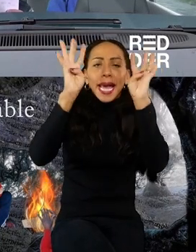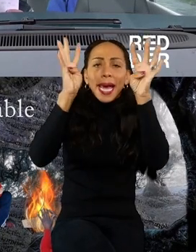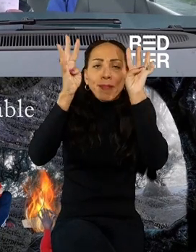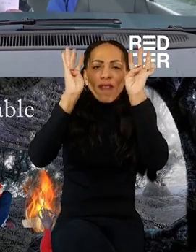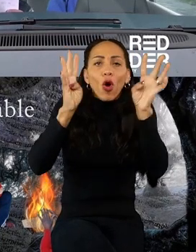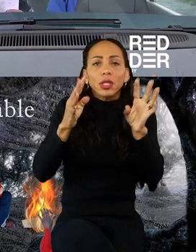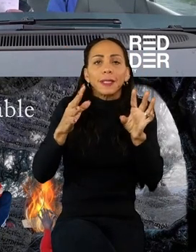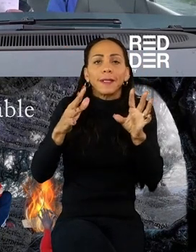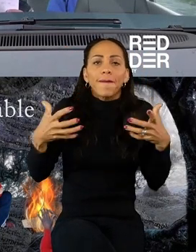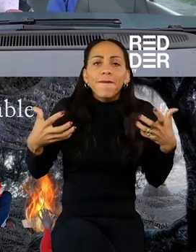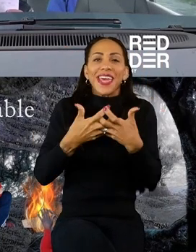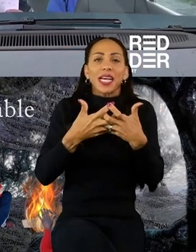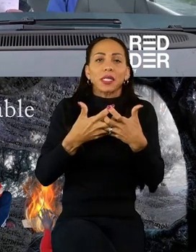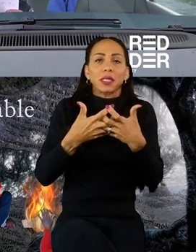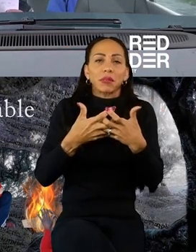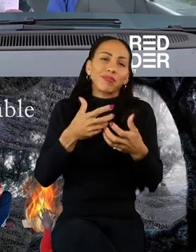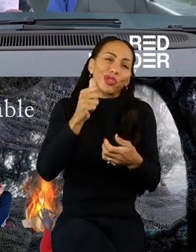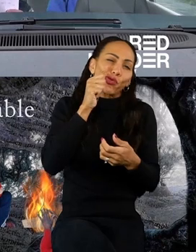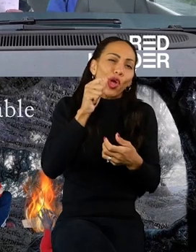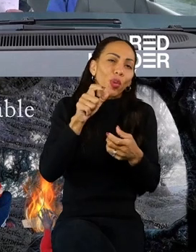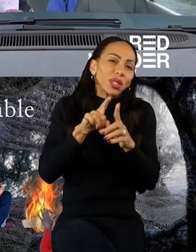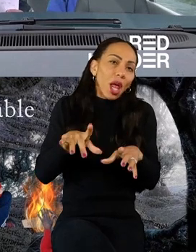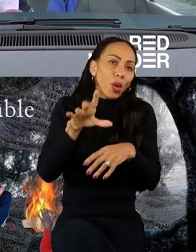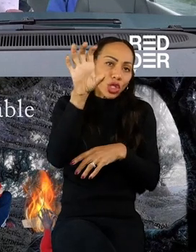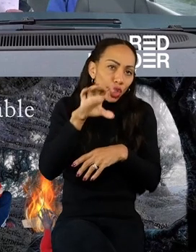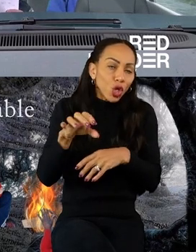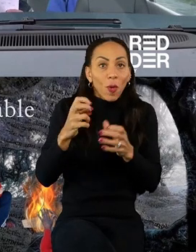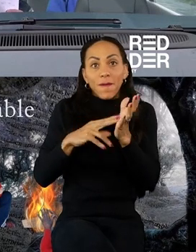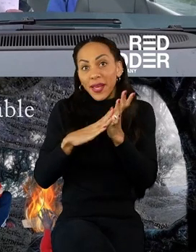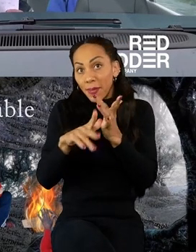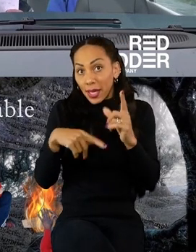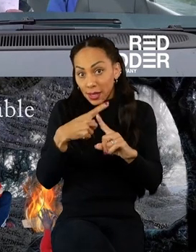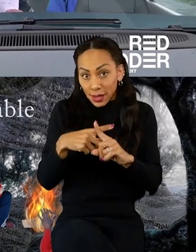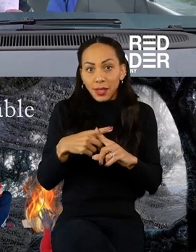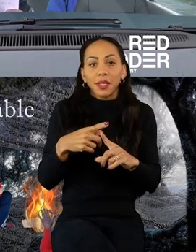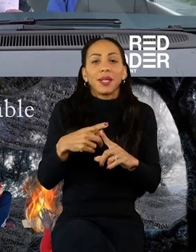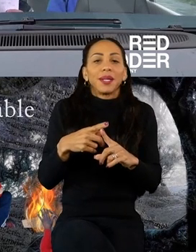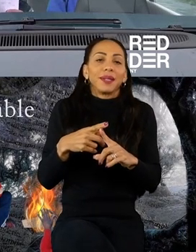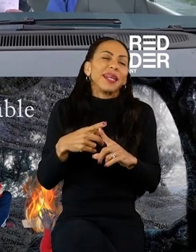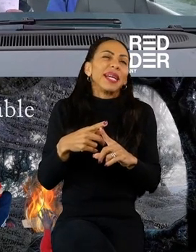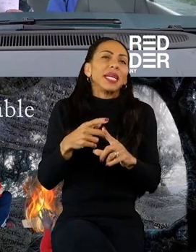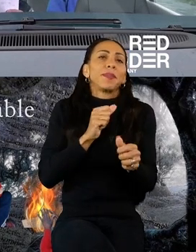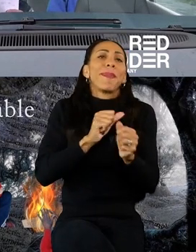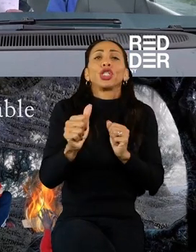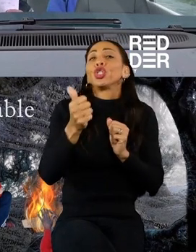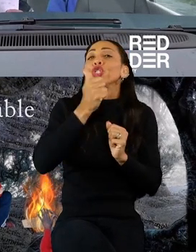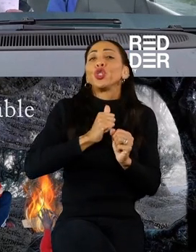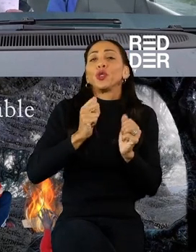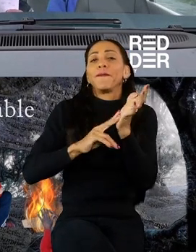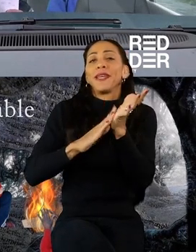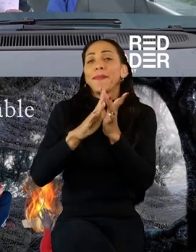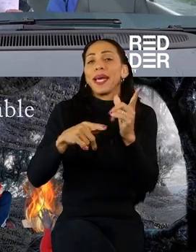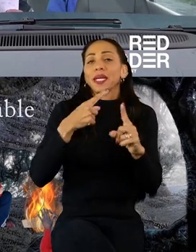these things are a little bit of an improvised fix, as you probably experienced with using Zoom and other platforms with vMix.